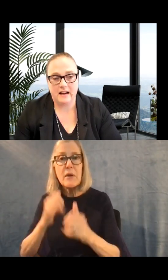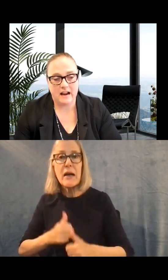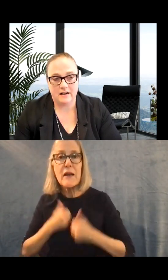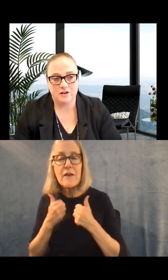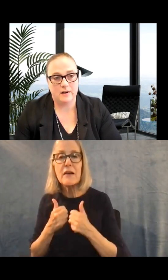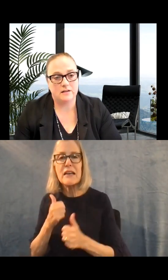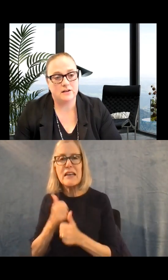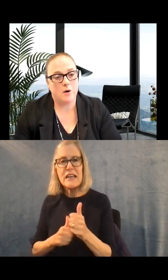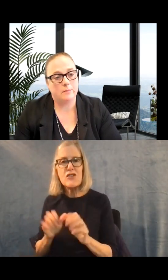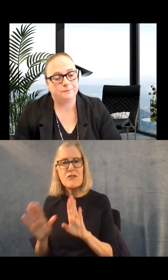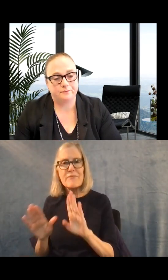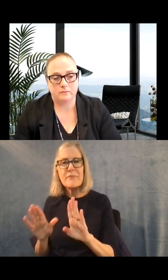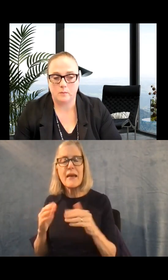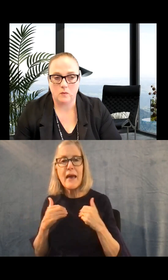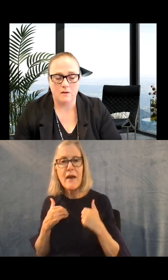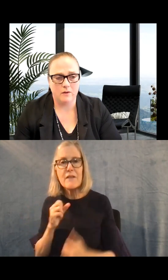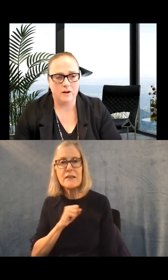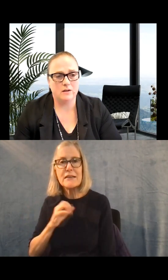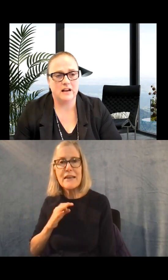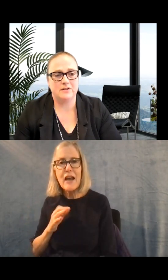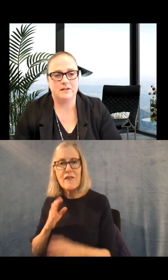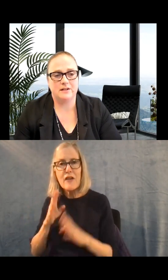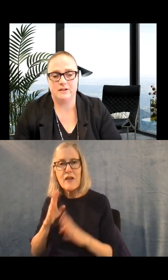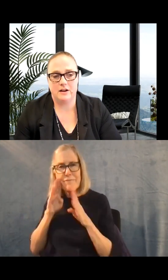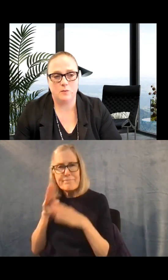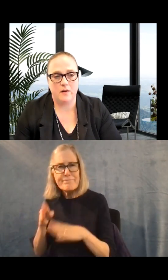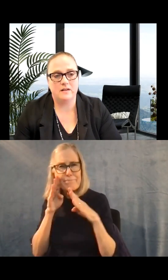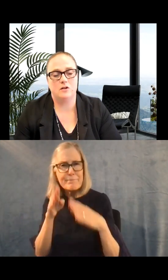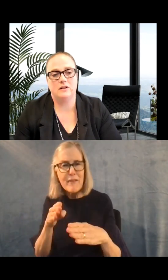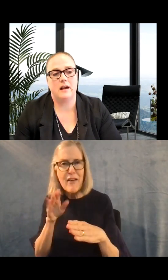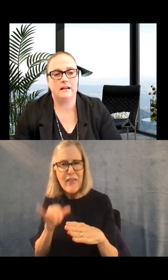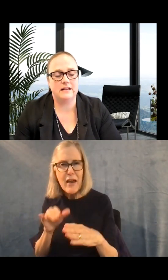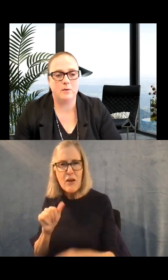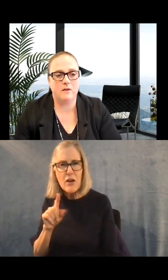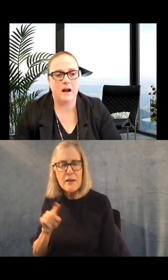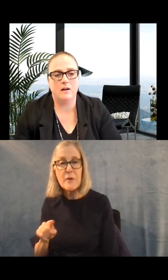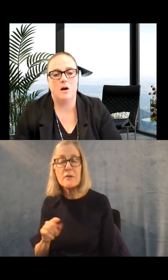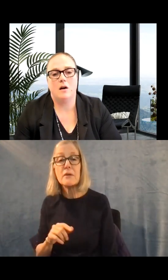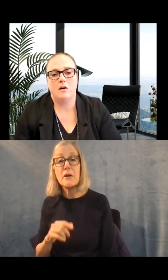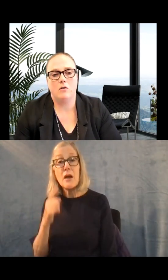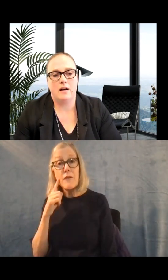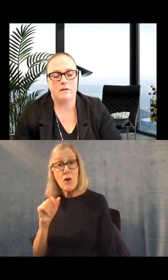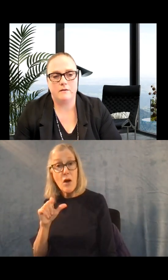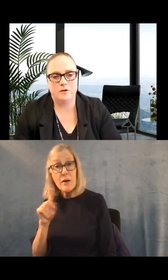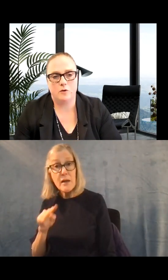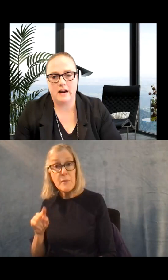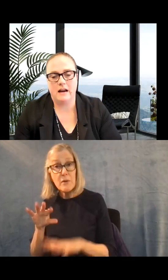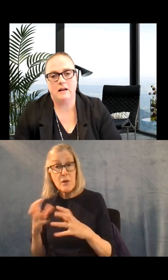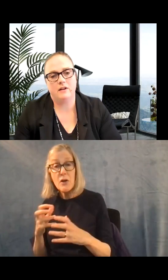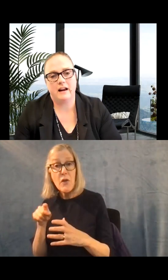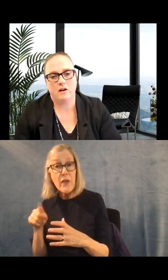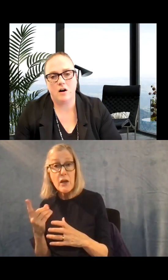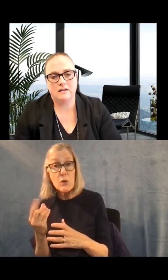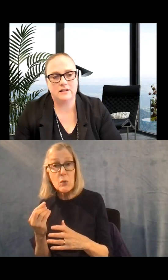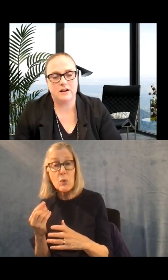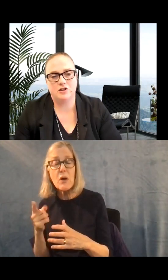that's dedicated to it. So for the Alzheimer's Association, what this looks like is they provide a lot of the